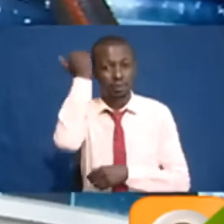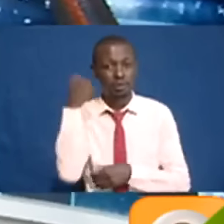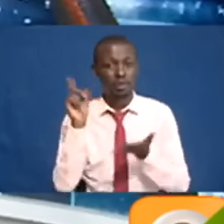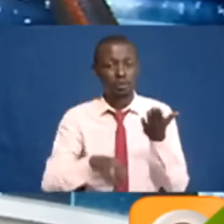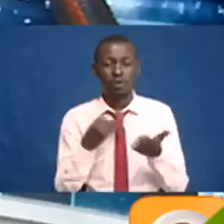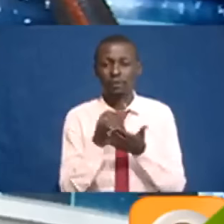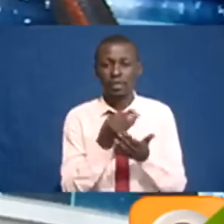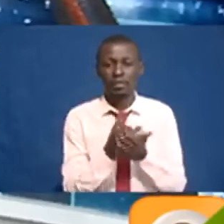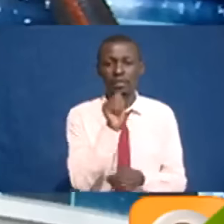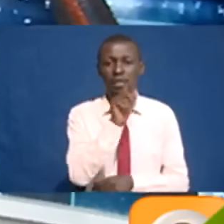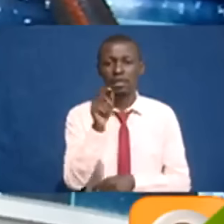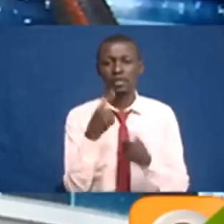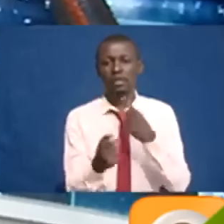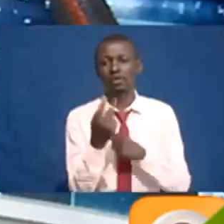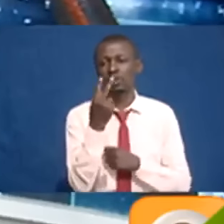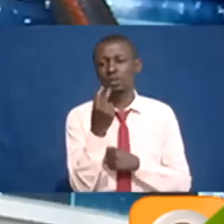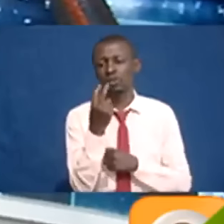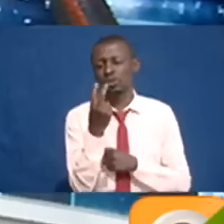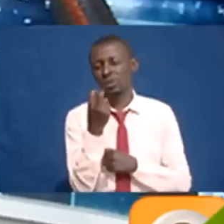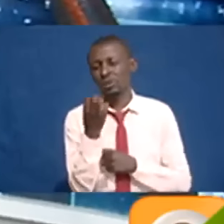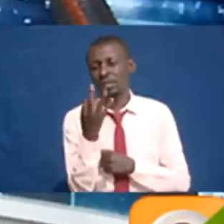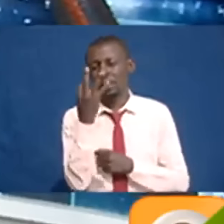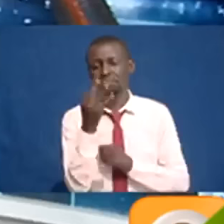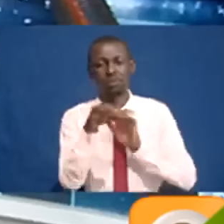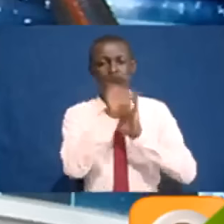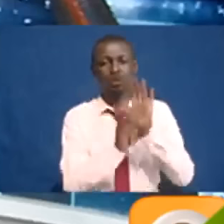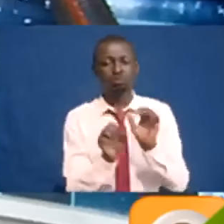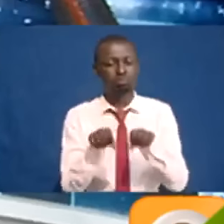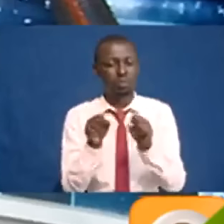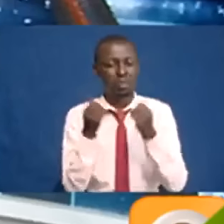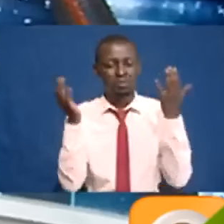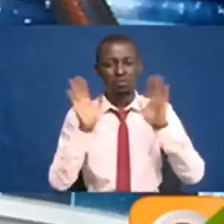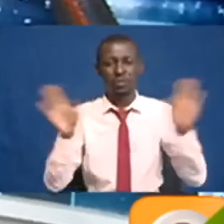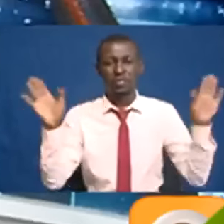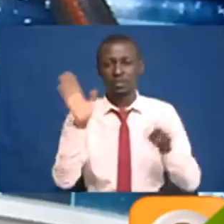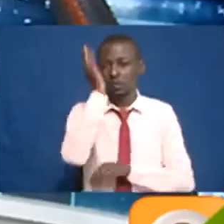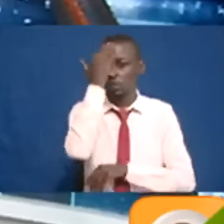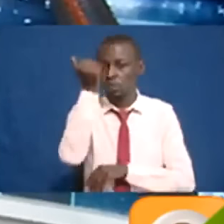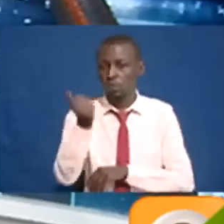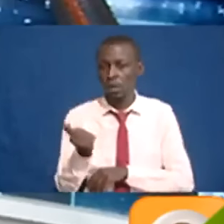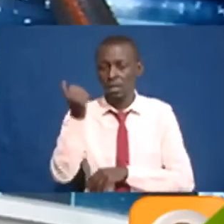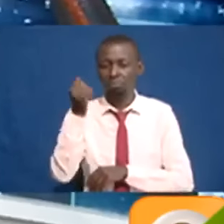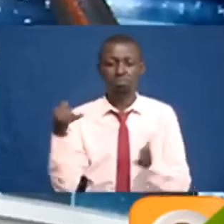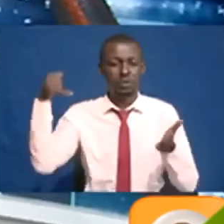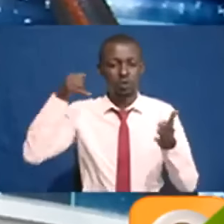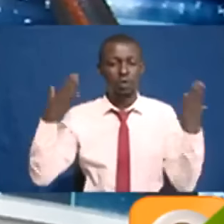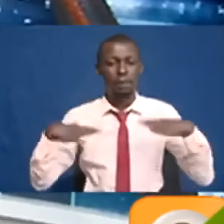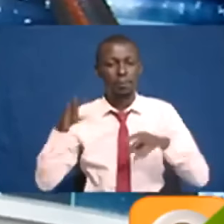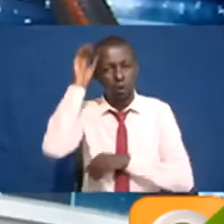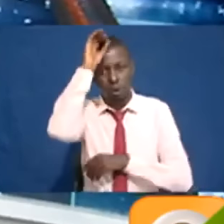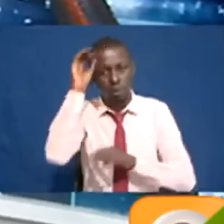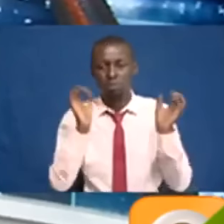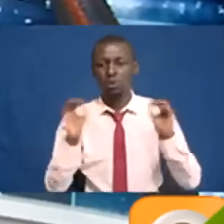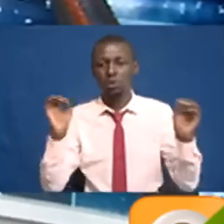Finance Act 2023 unconstitutional, null and void for failing to consider views of the public on